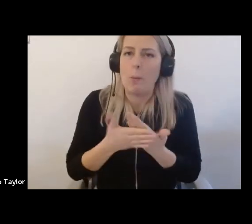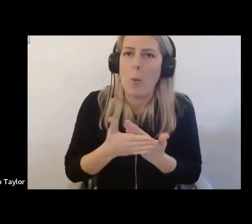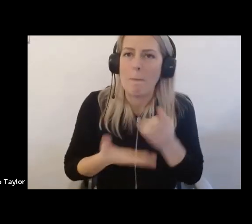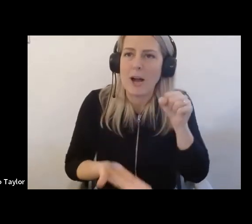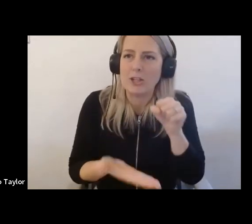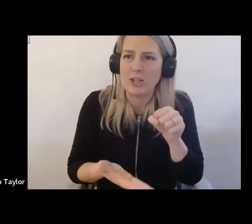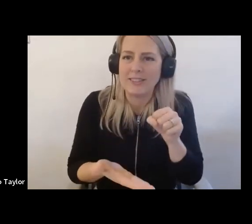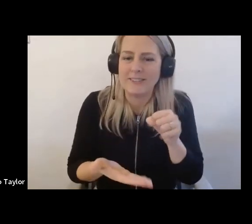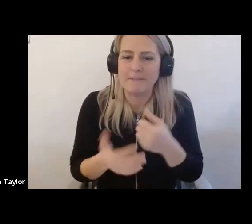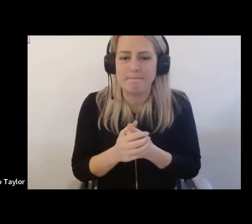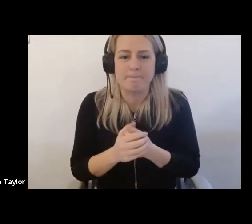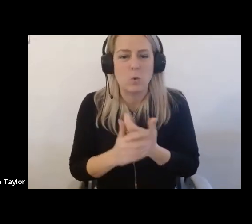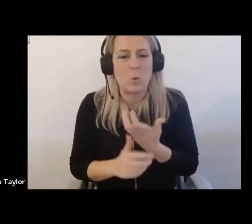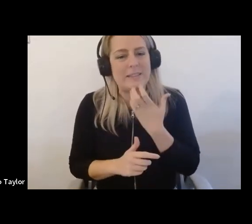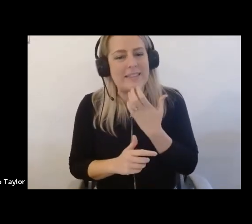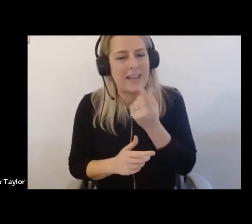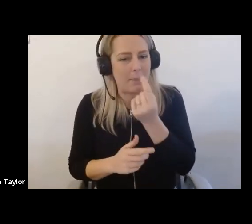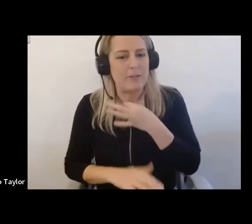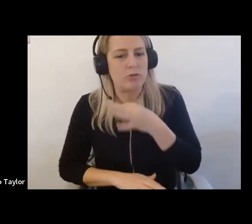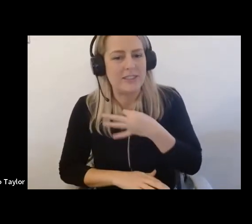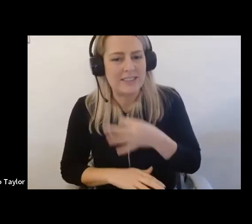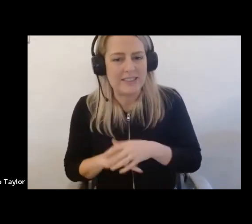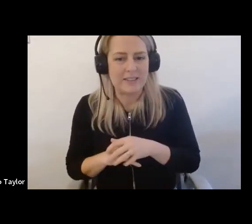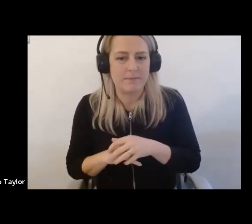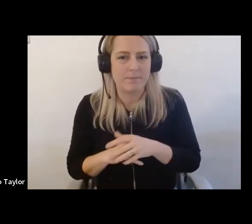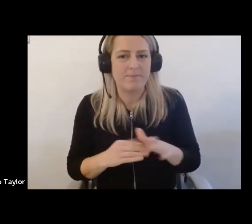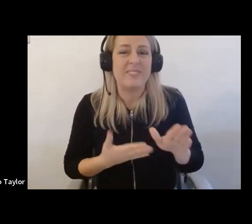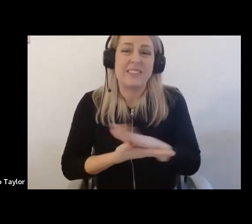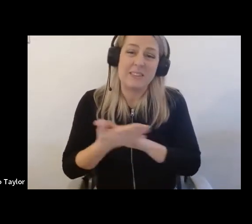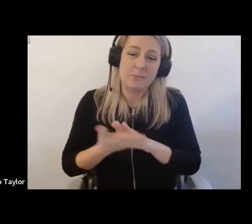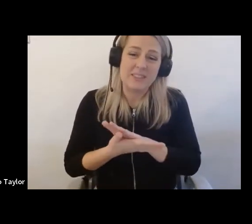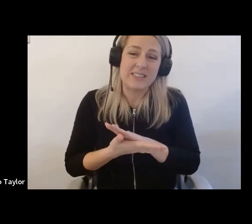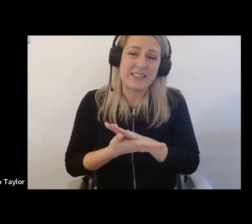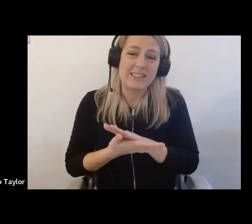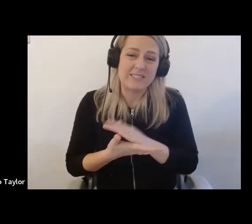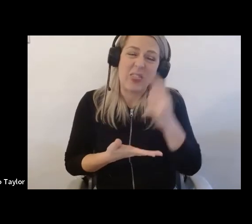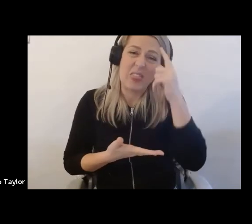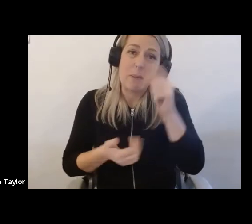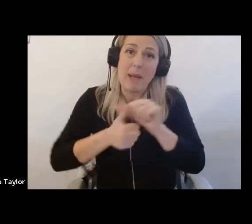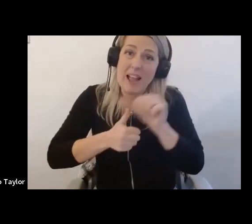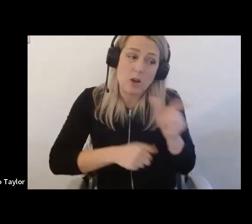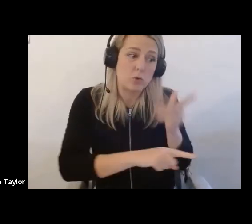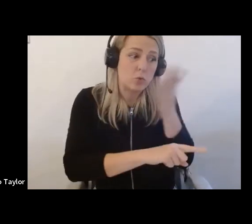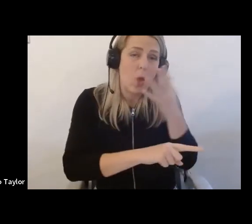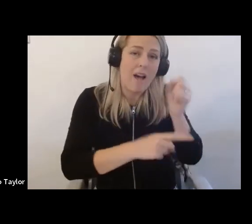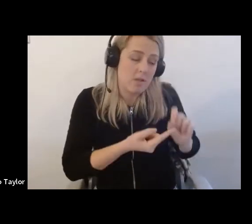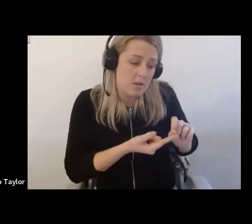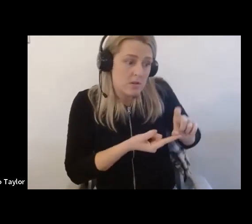or pay for some of the technology through their own budgets, at very least I think we would want it so that they're